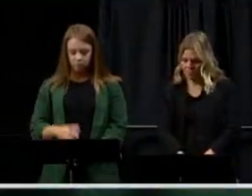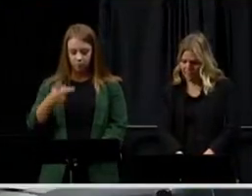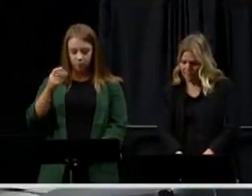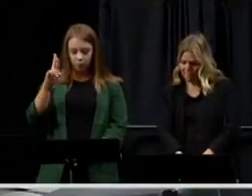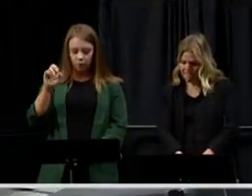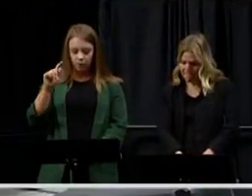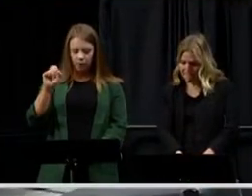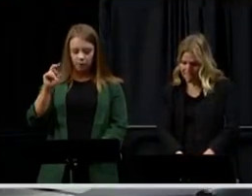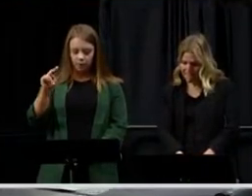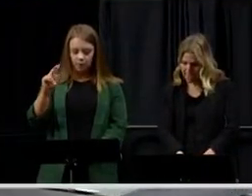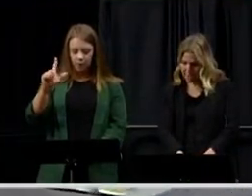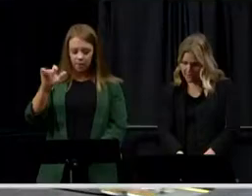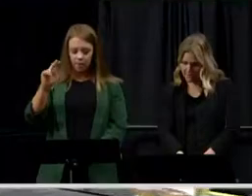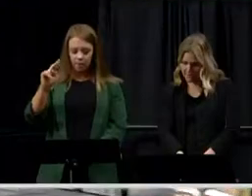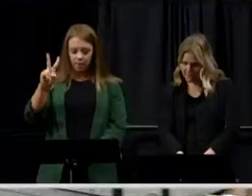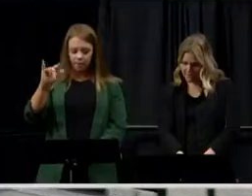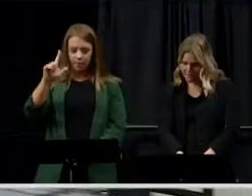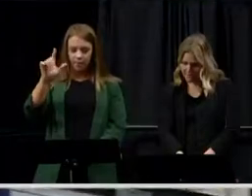Preston Austin Linville.